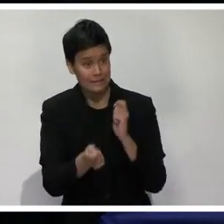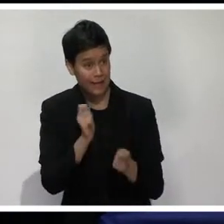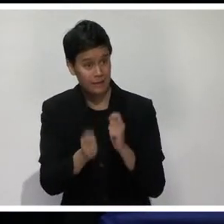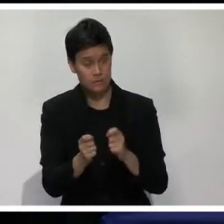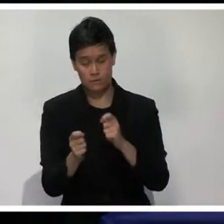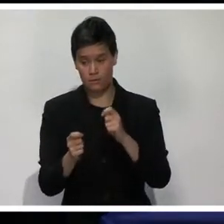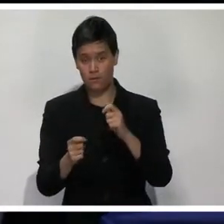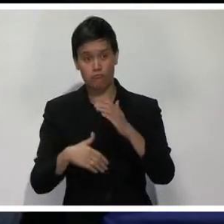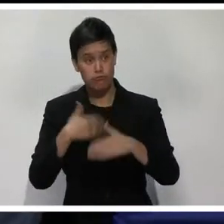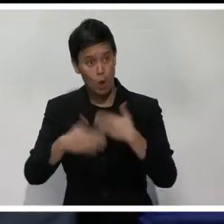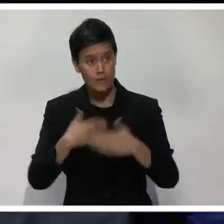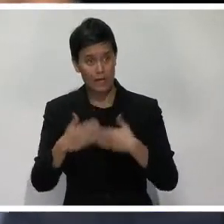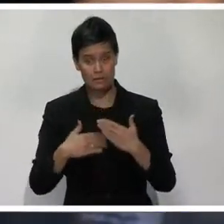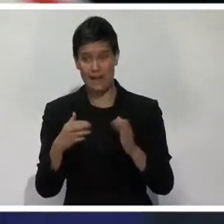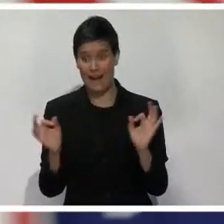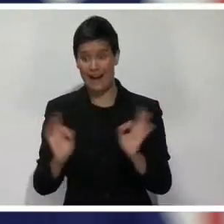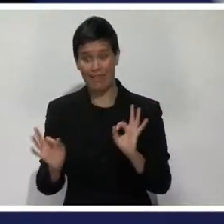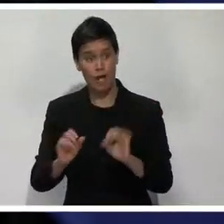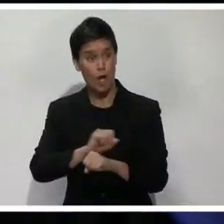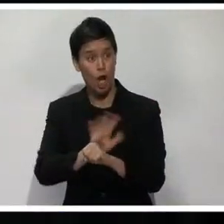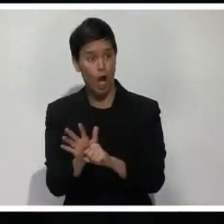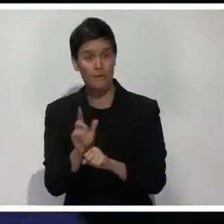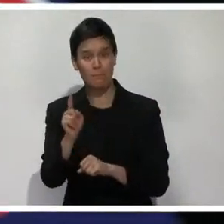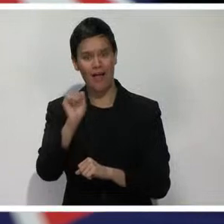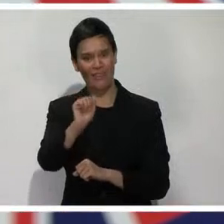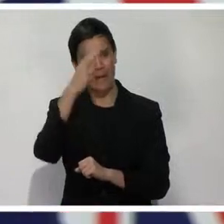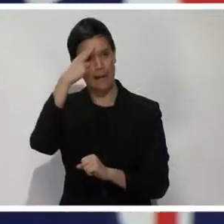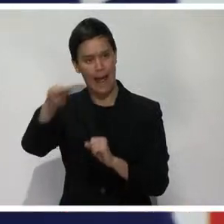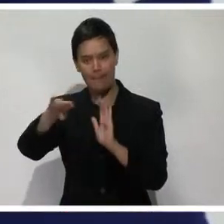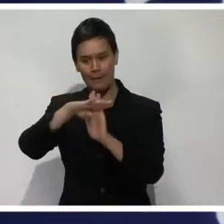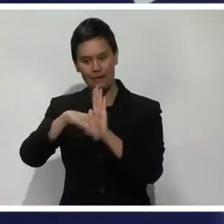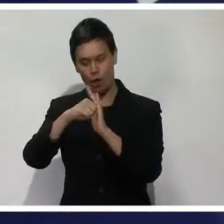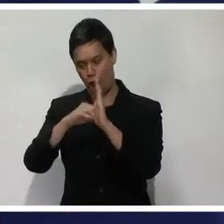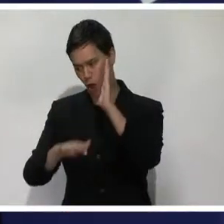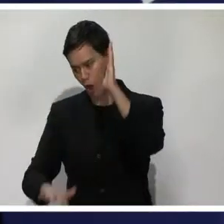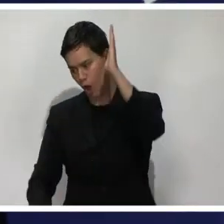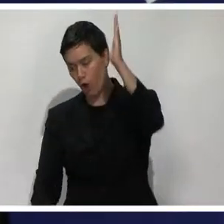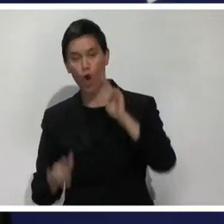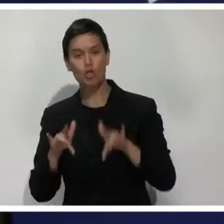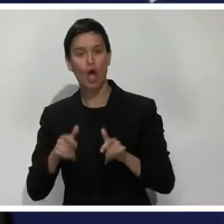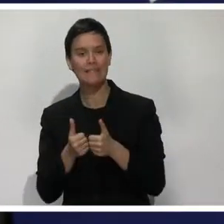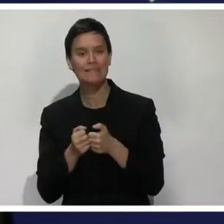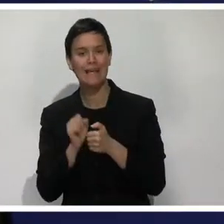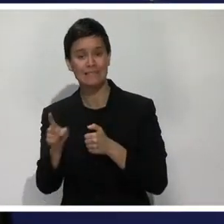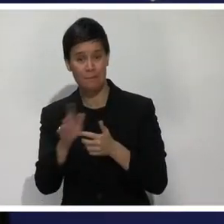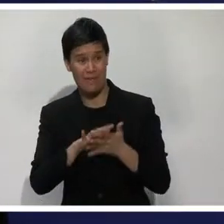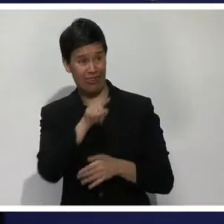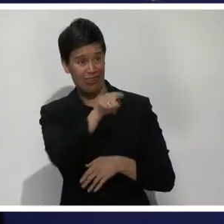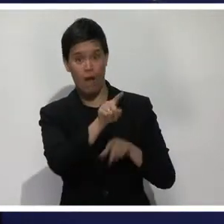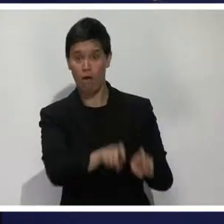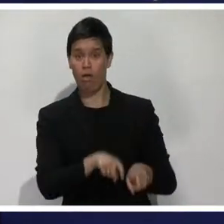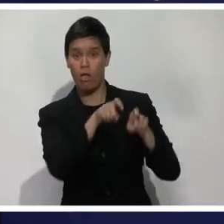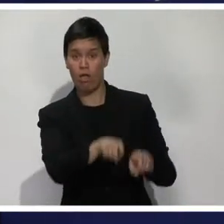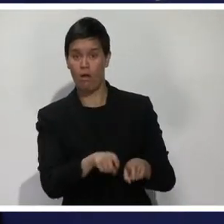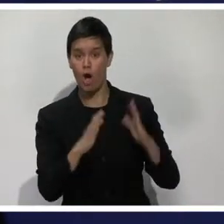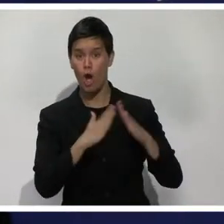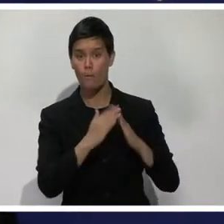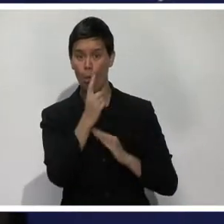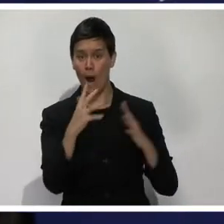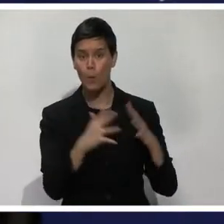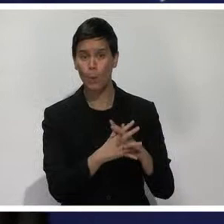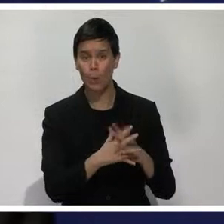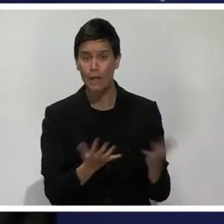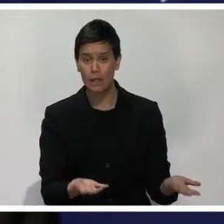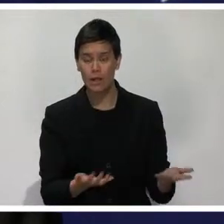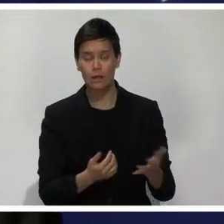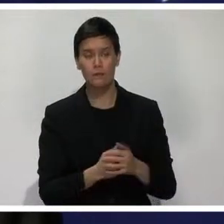won't take that long. Keeping in mind, of course, level 3 restrictions, and also I would encourage anyone in that circumstance to look at the leave support that exists